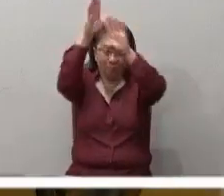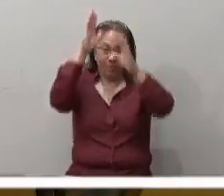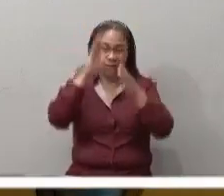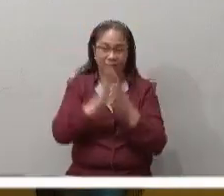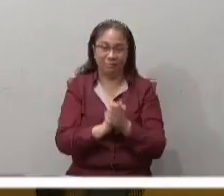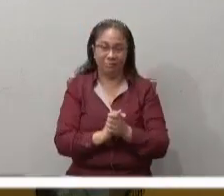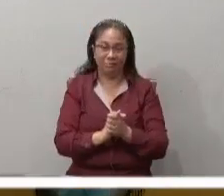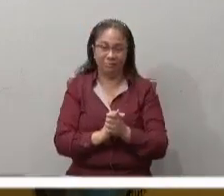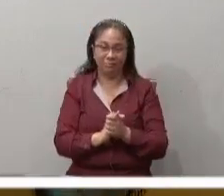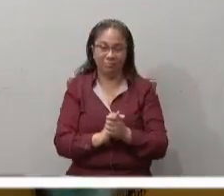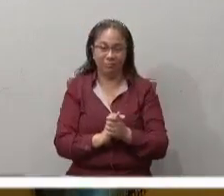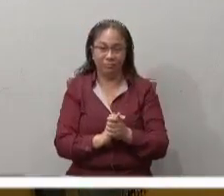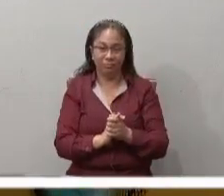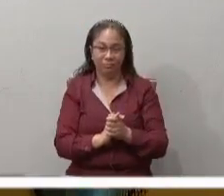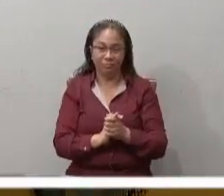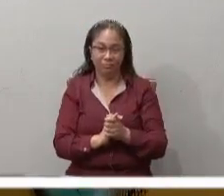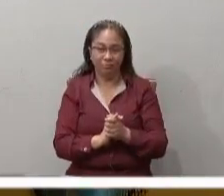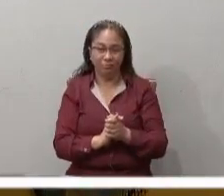banquet of heaven.